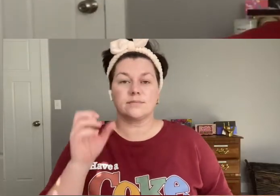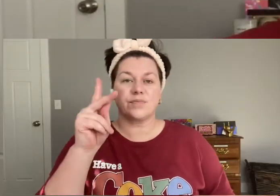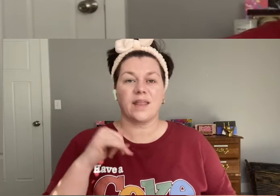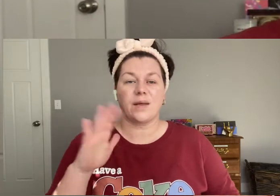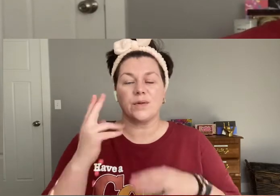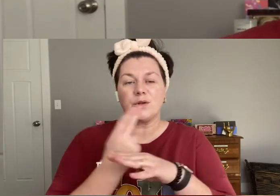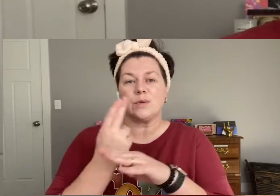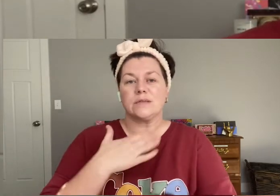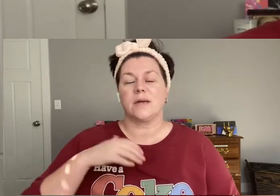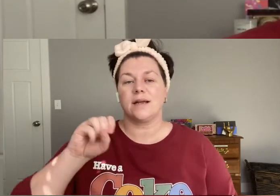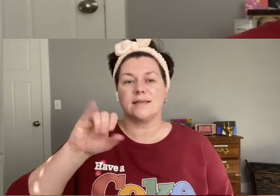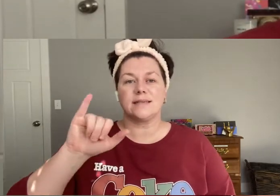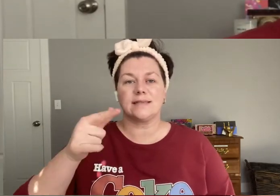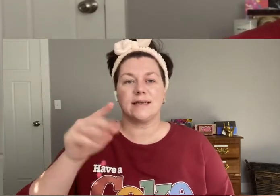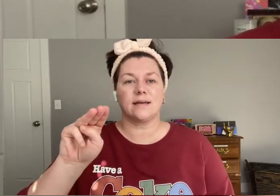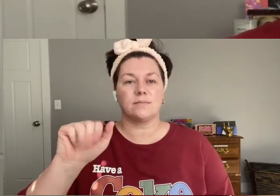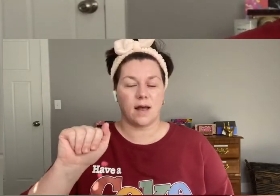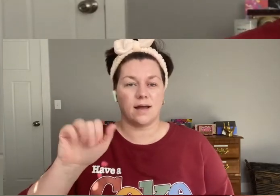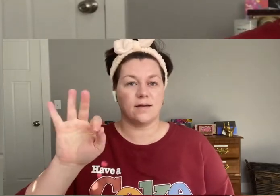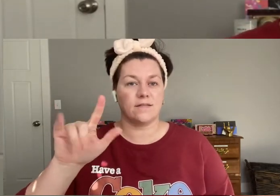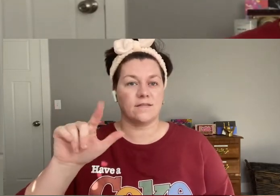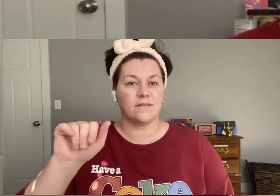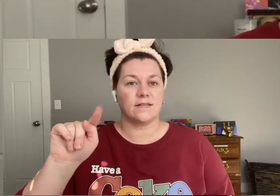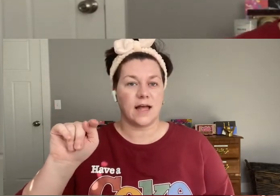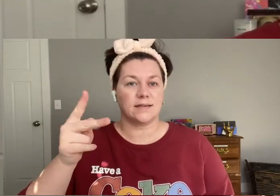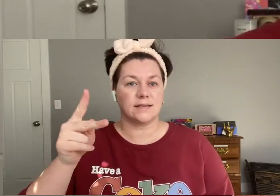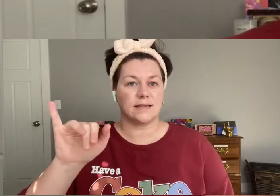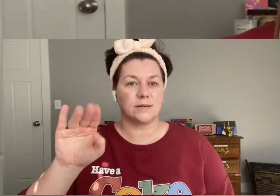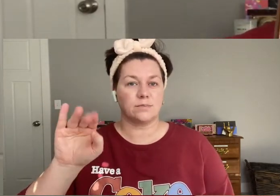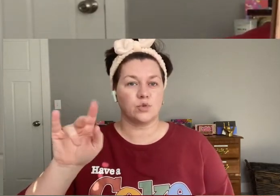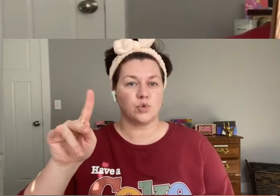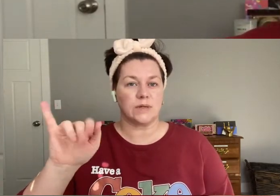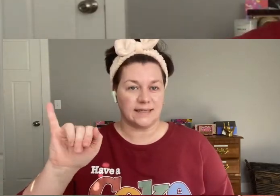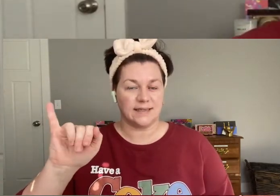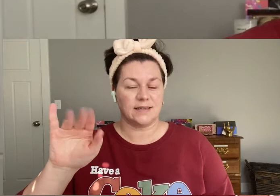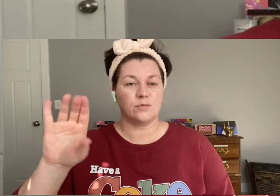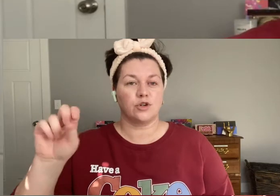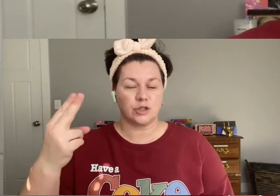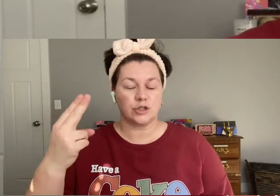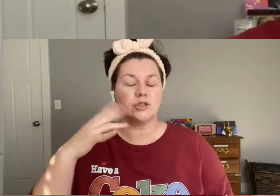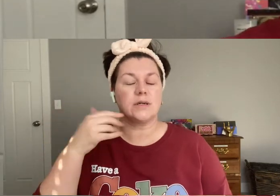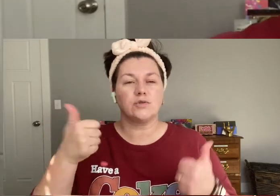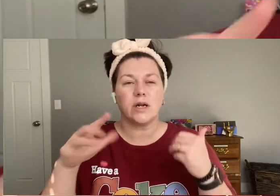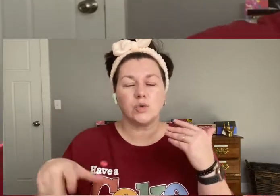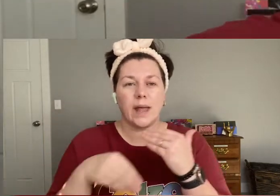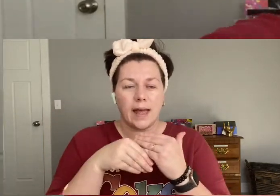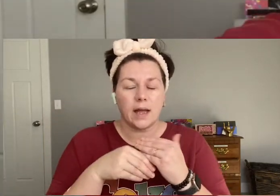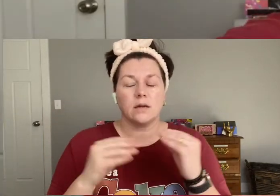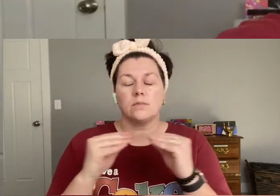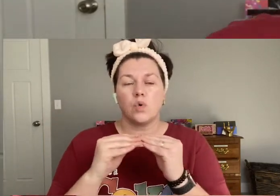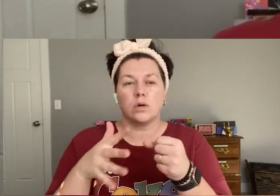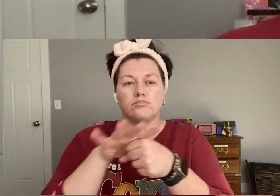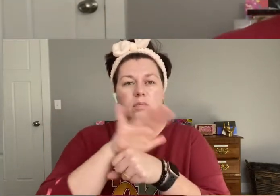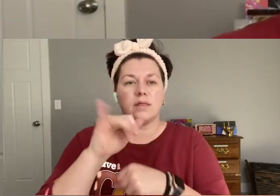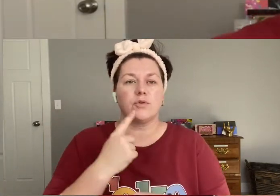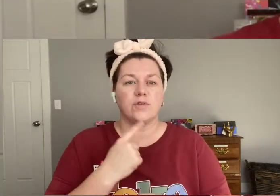and use my Sigma Flat Kabuki brush, and I am going to pump a little